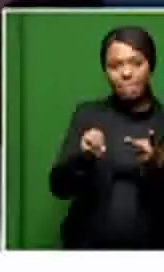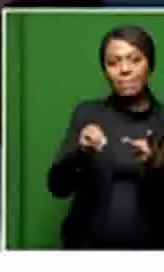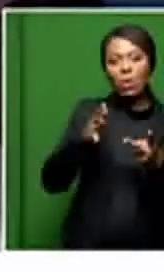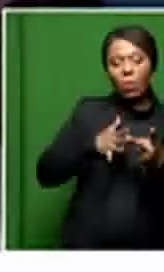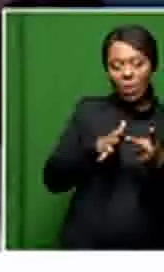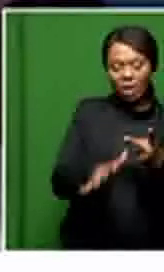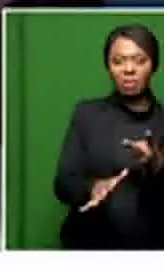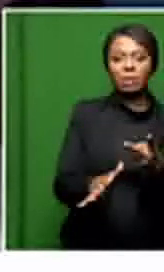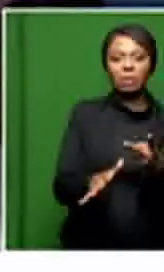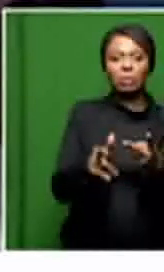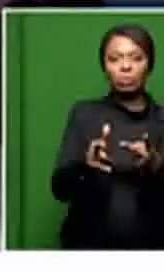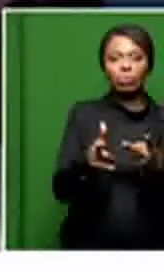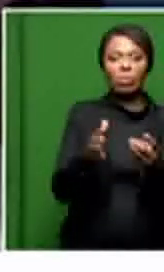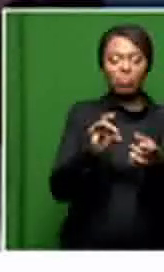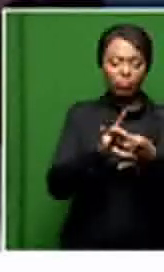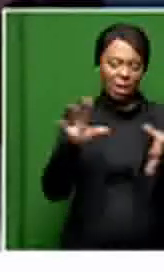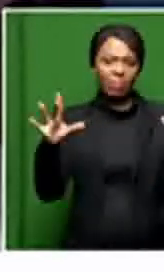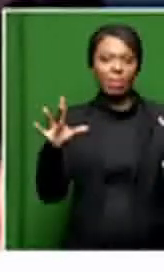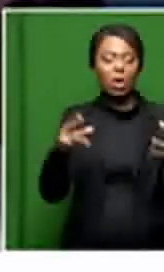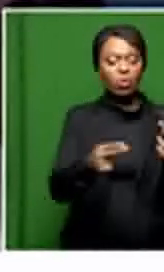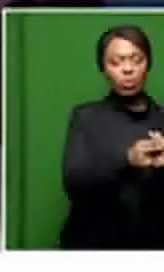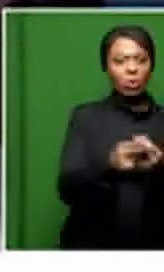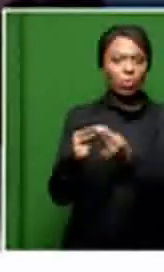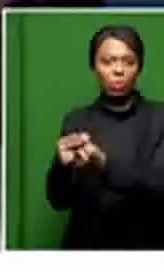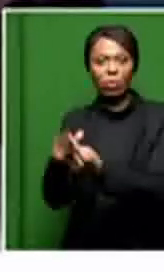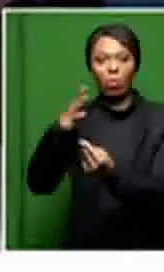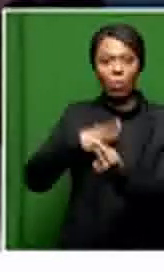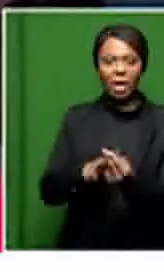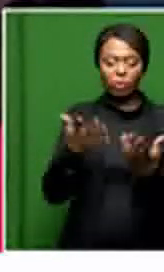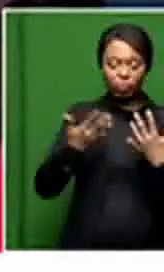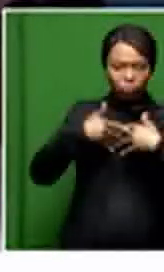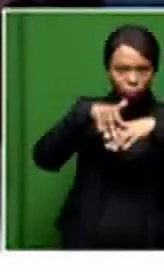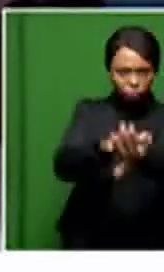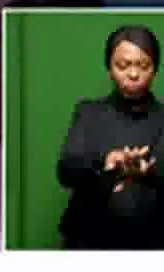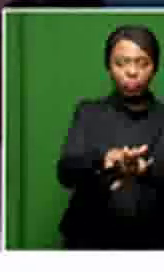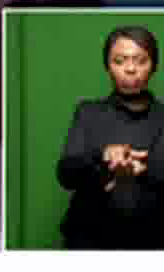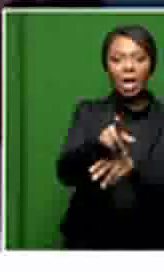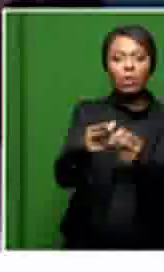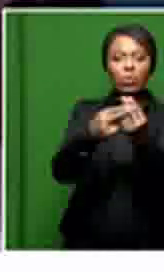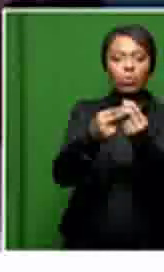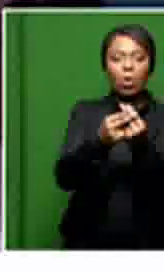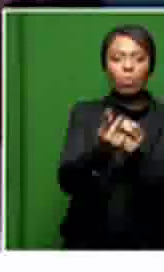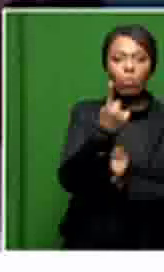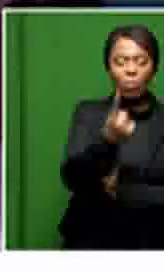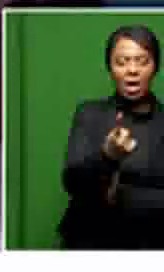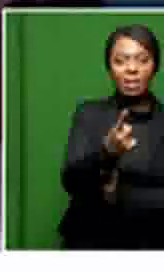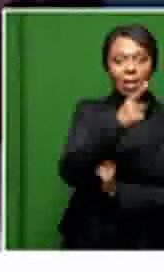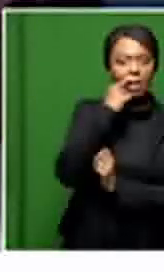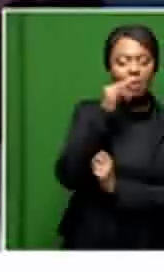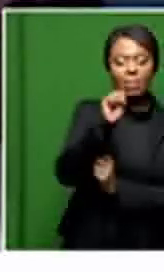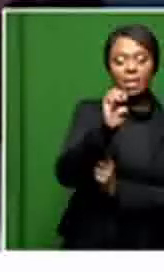these unions and produce a non-racial union, which became SEDRU. So these were deliberate acts. What we